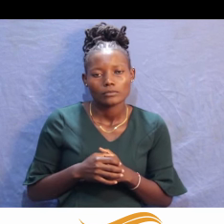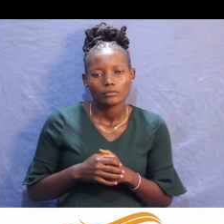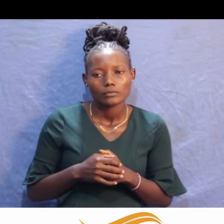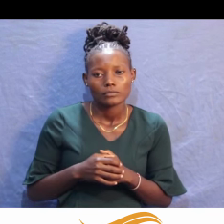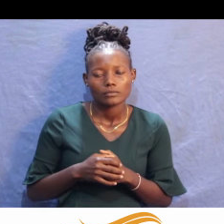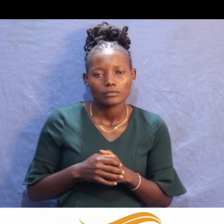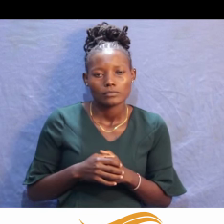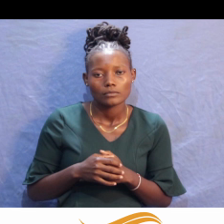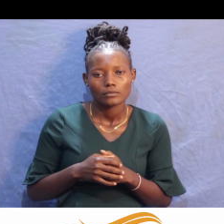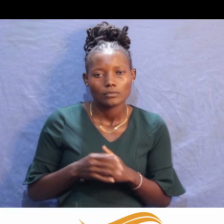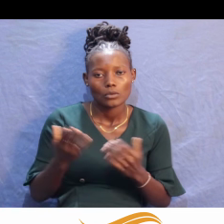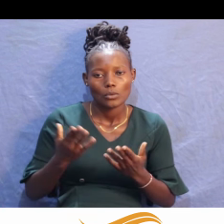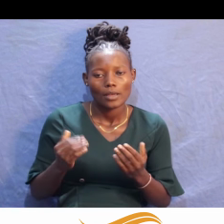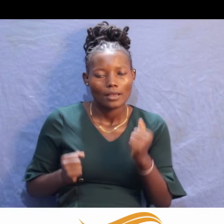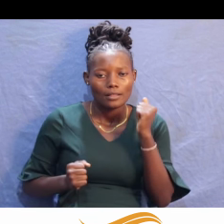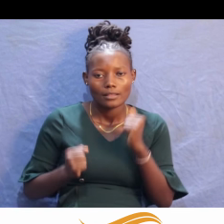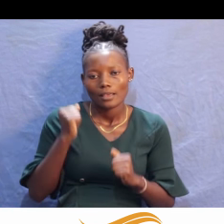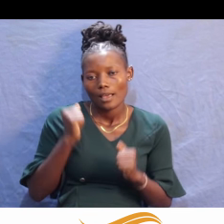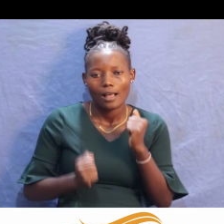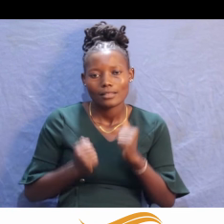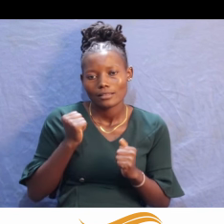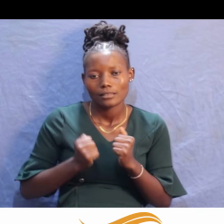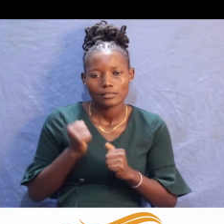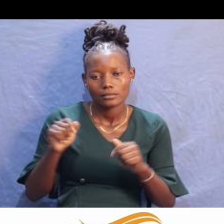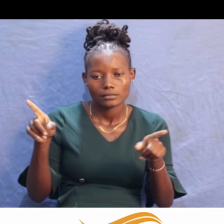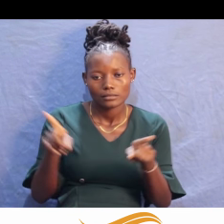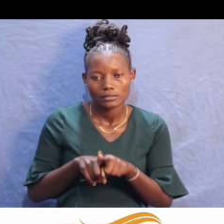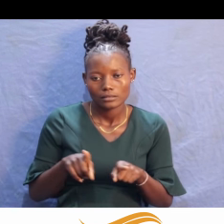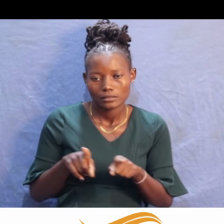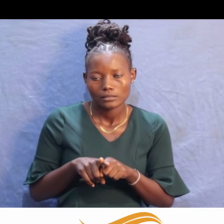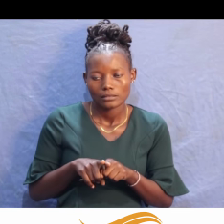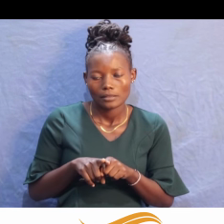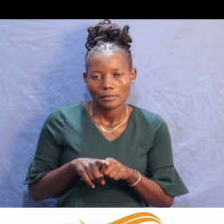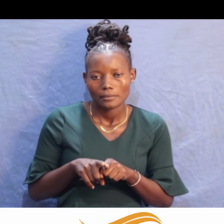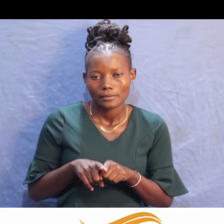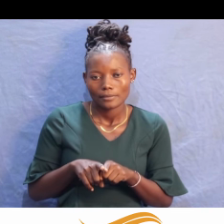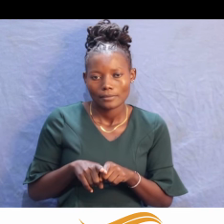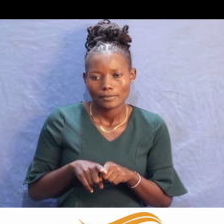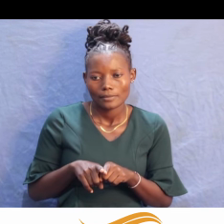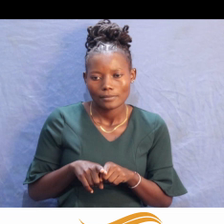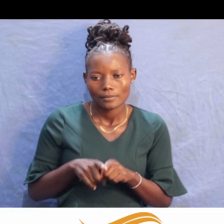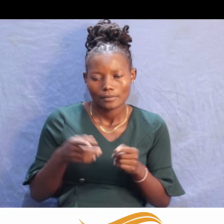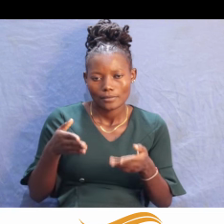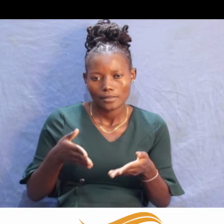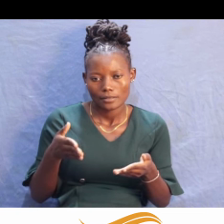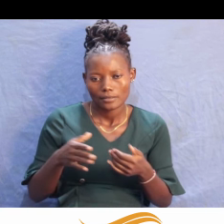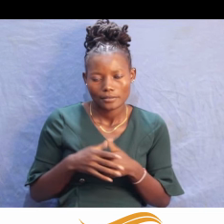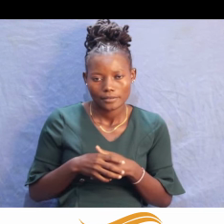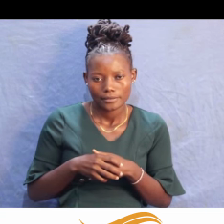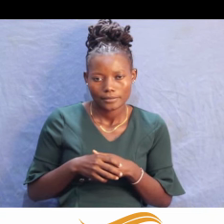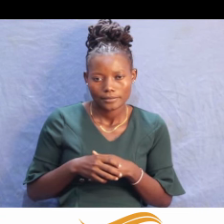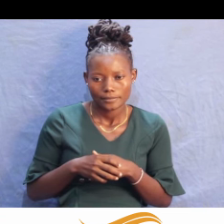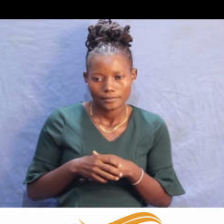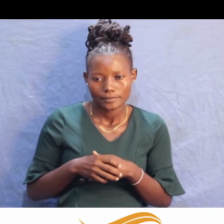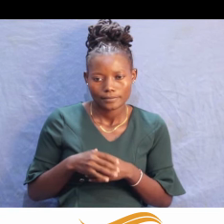the marathon runner and the mile jogger can. So here are, from